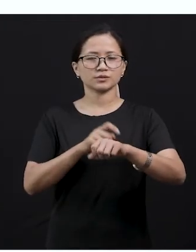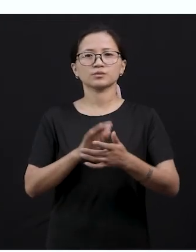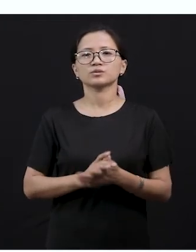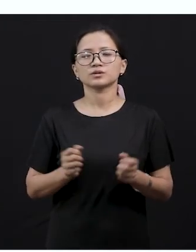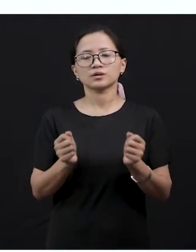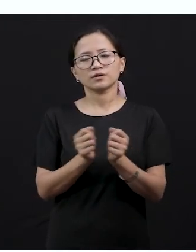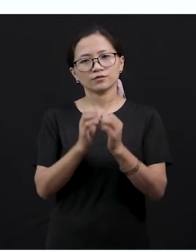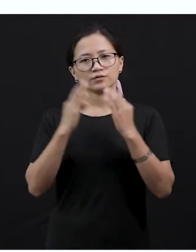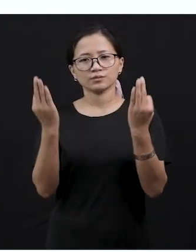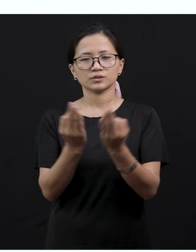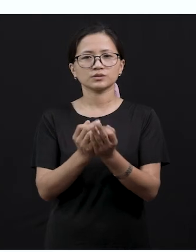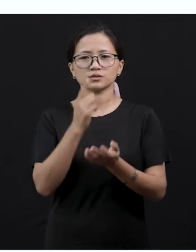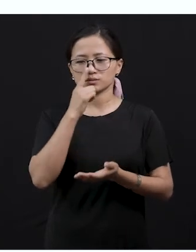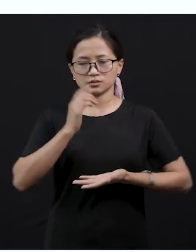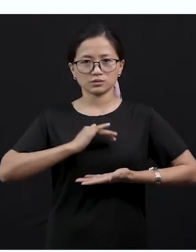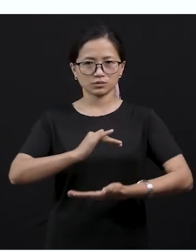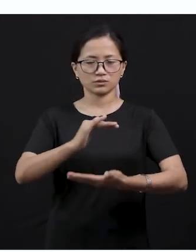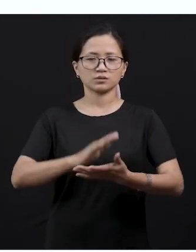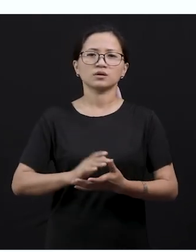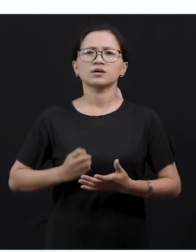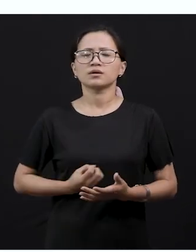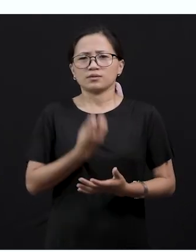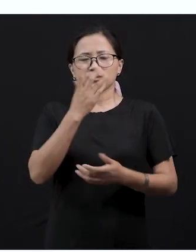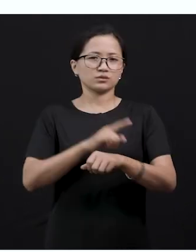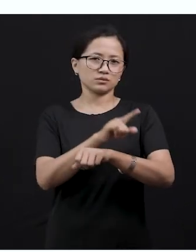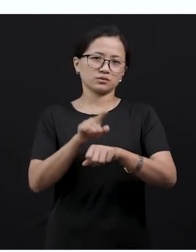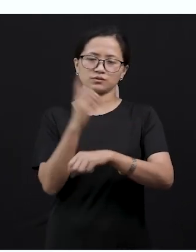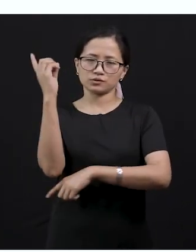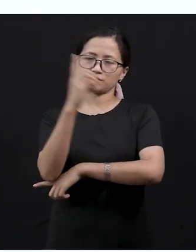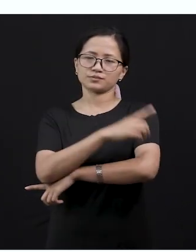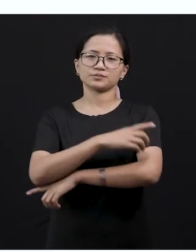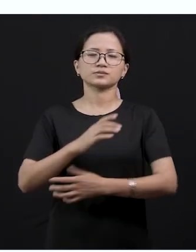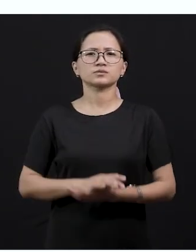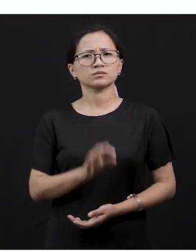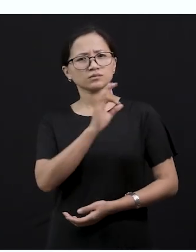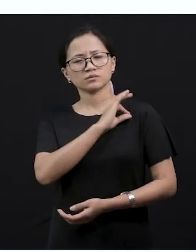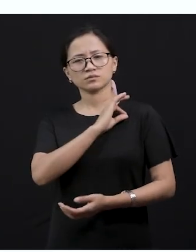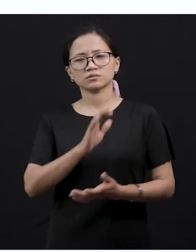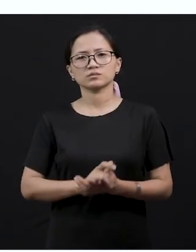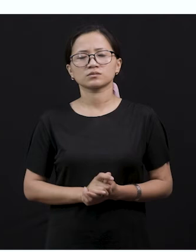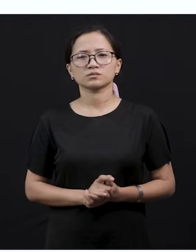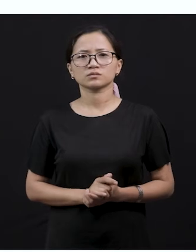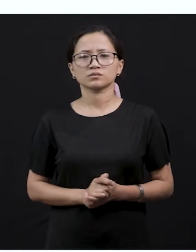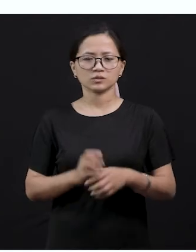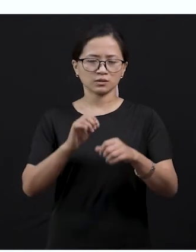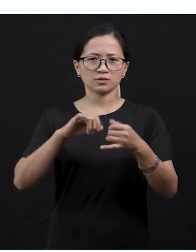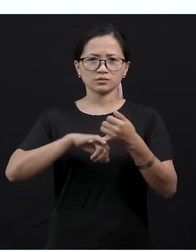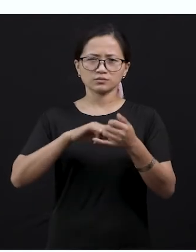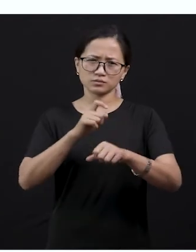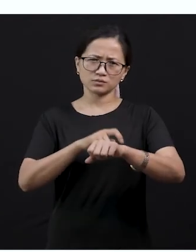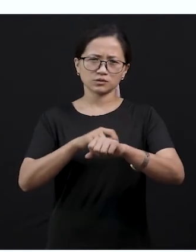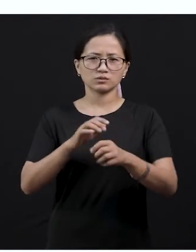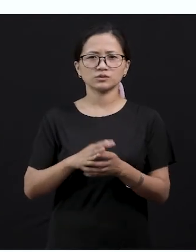daughters, with her family. So for her, this is the happiest hour of the day, okay? So Do you like to spend time with your